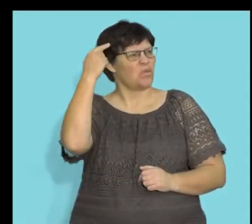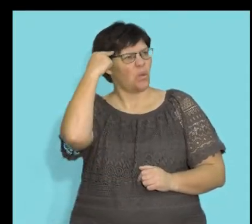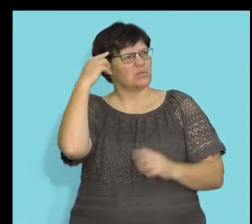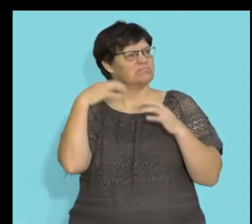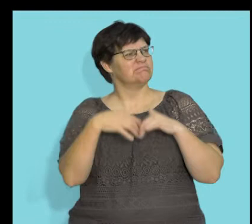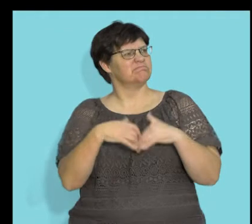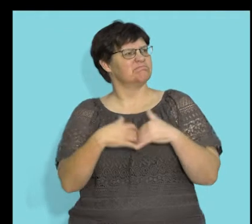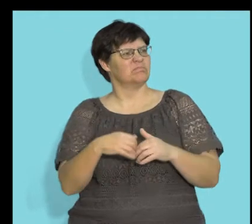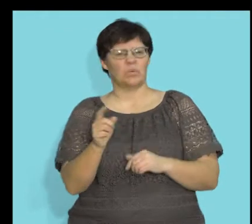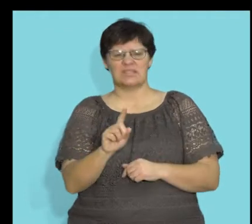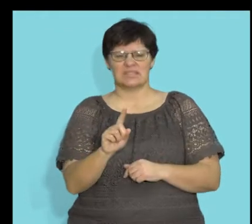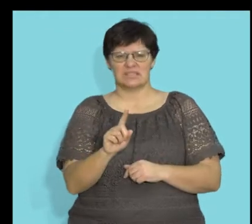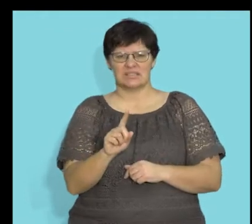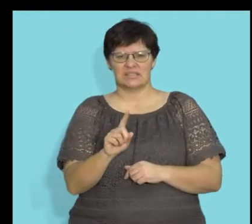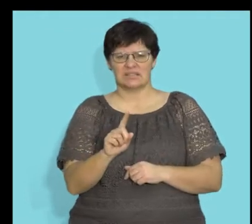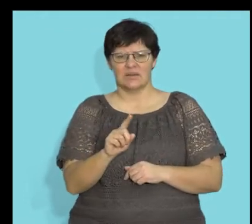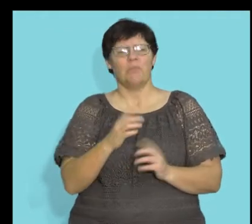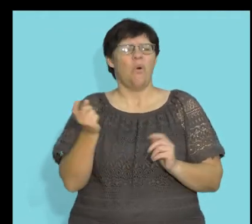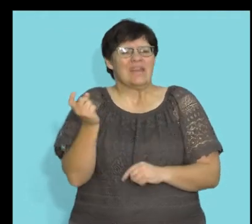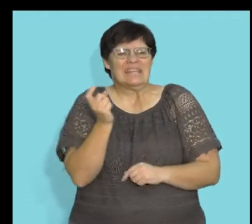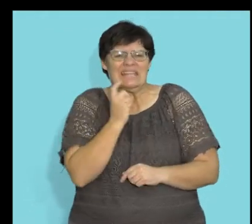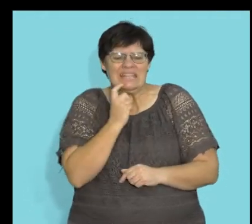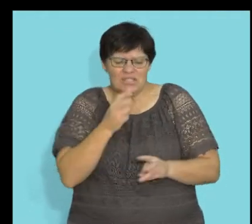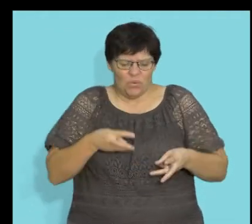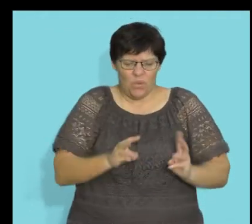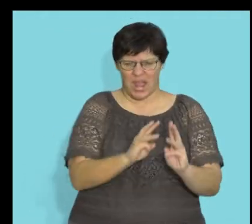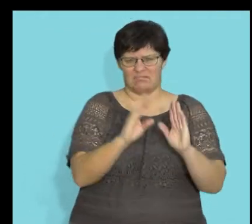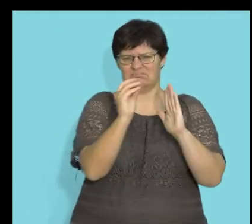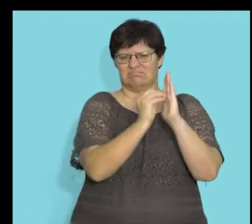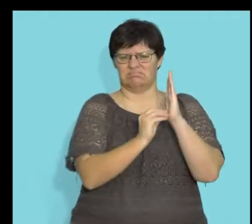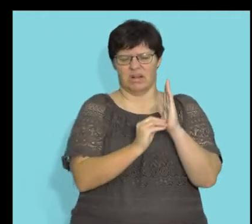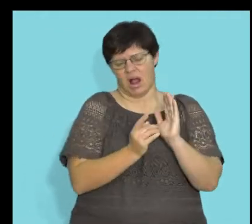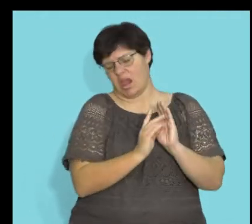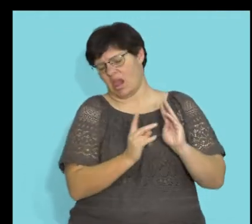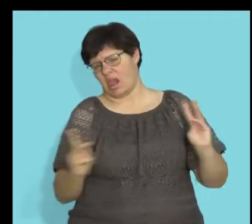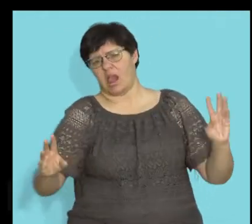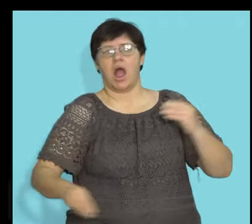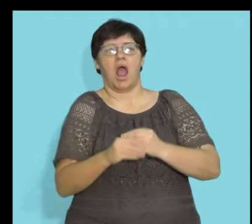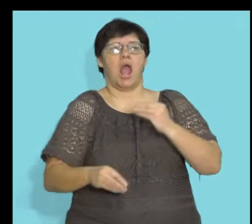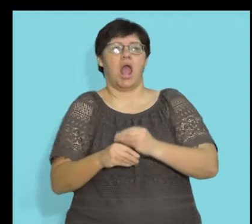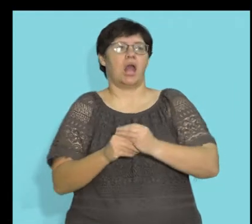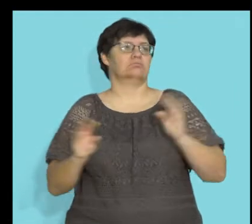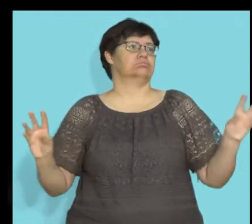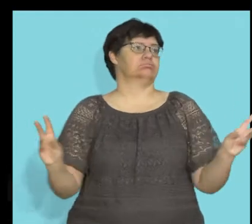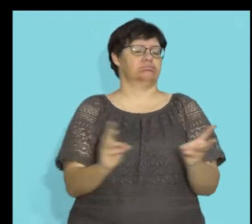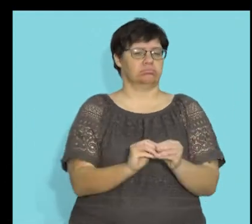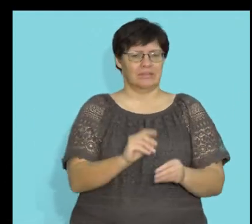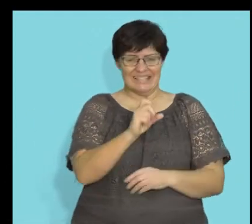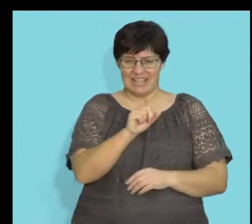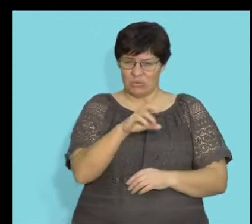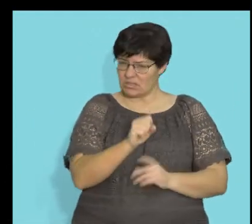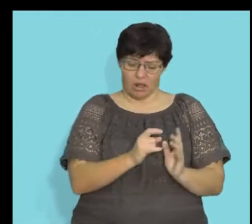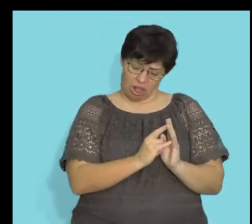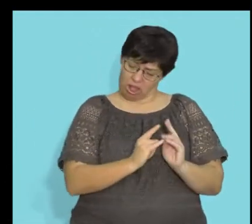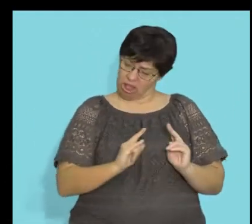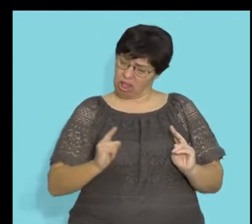Have you ever thought about the possibility of an easier way to write down a long sum? Especially with series,